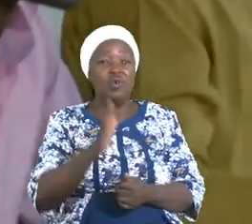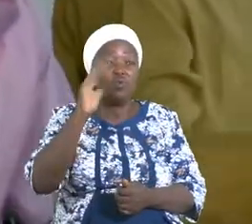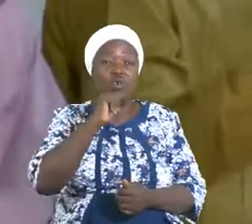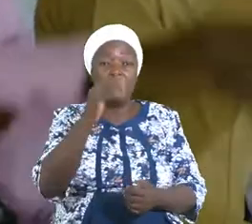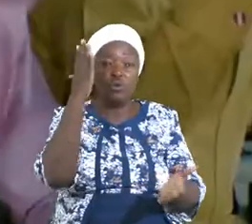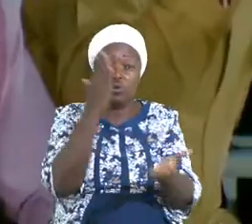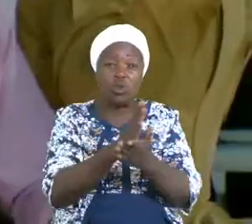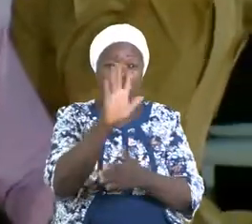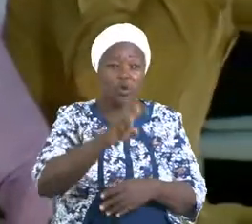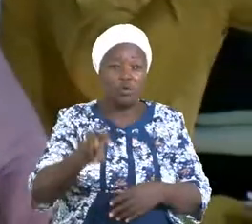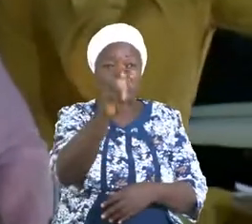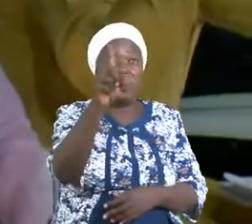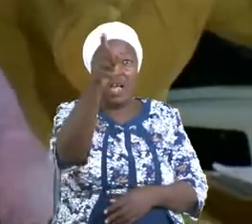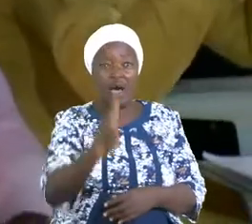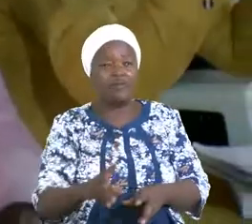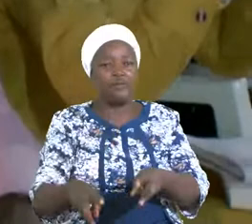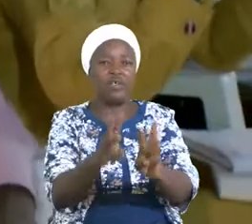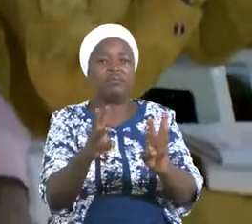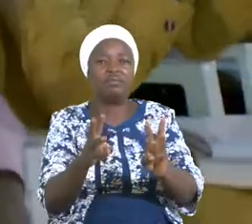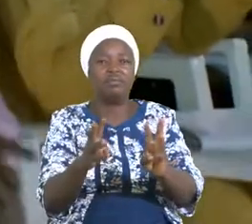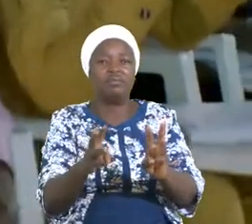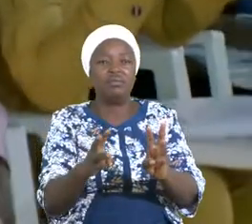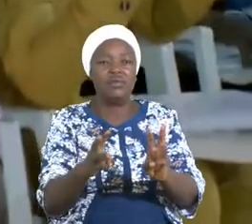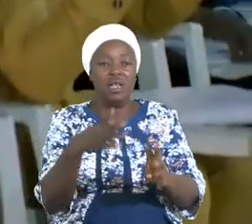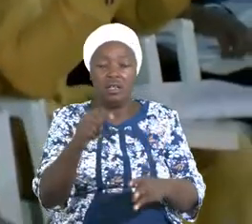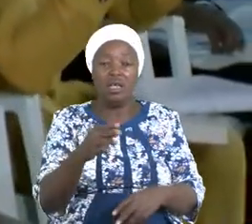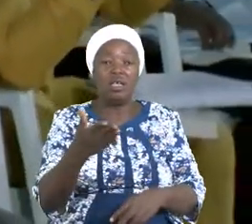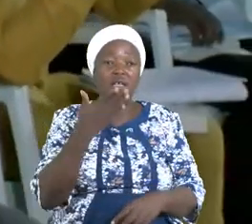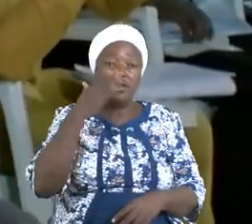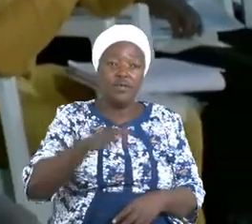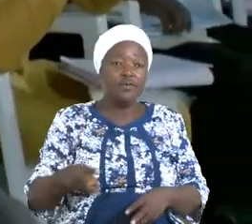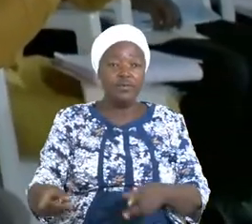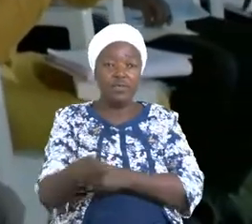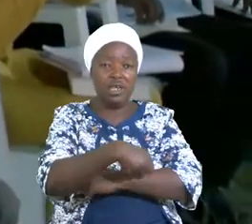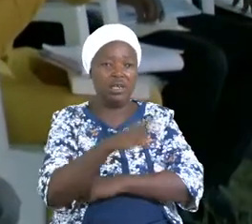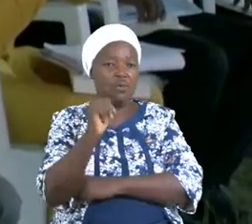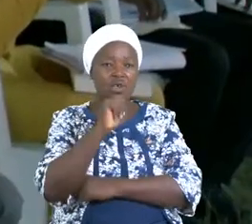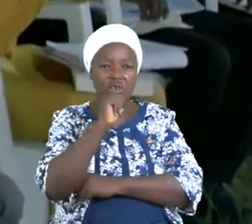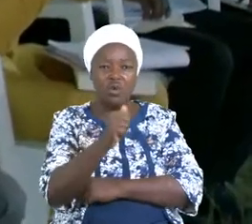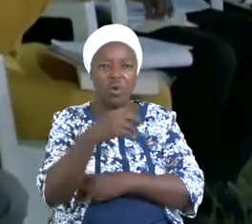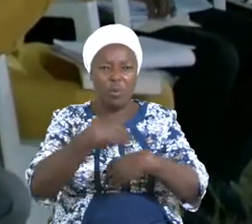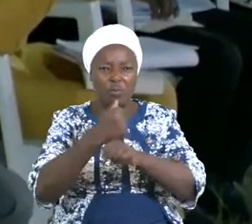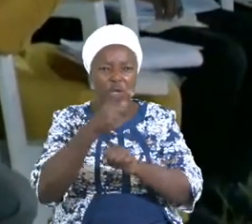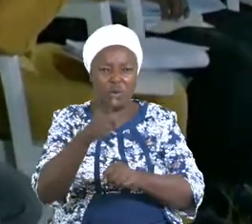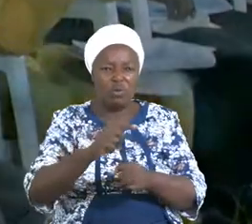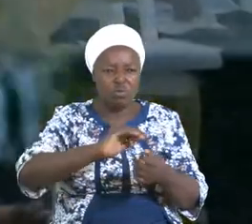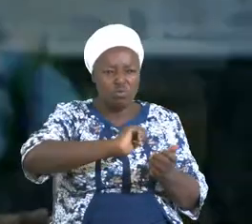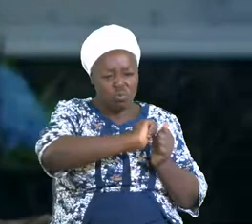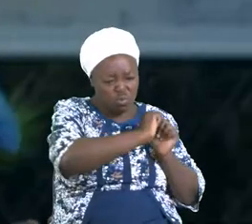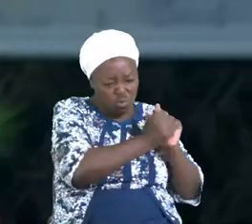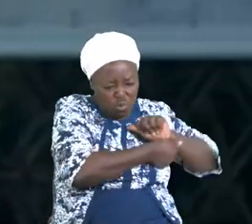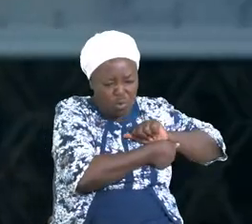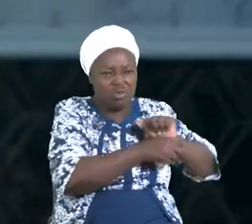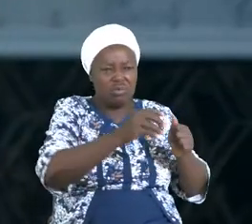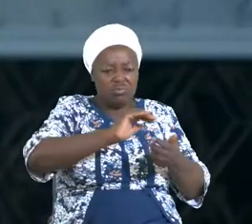journey halfway. Amen. The evil day will not make you crumble,